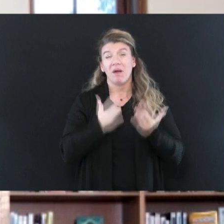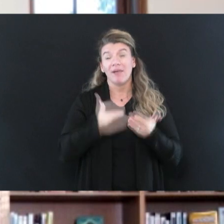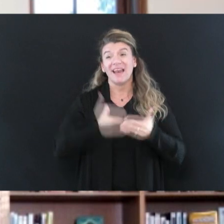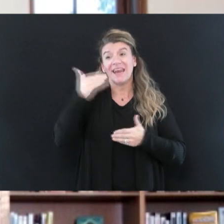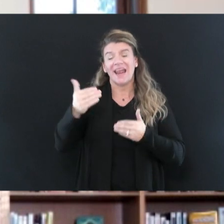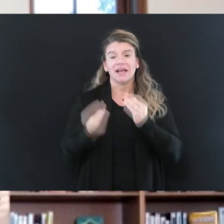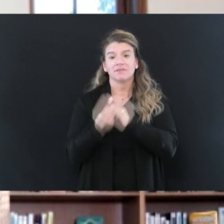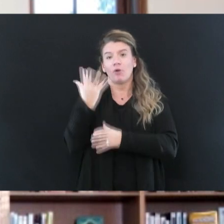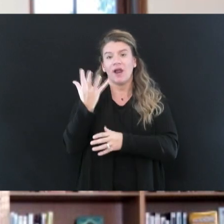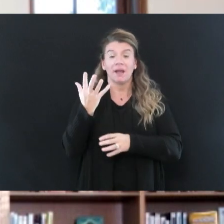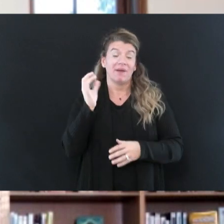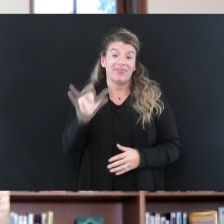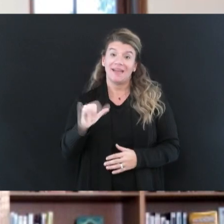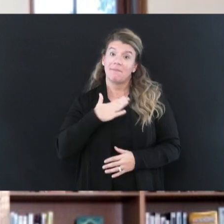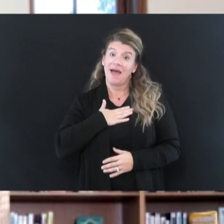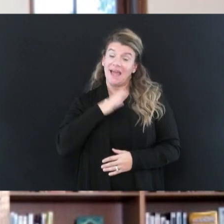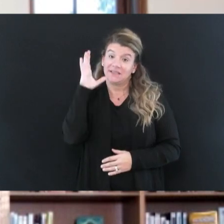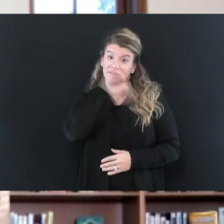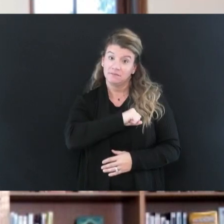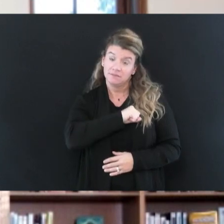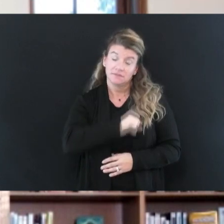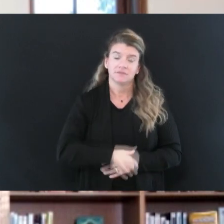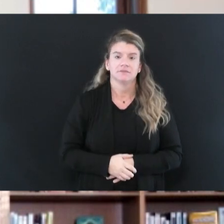but that would be my guess. Clay?